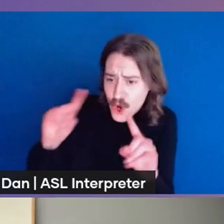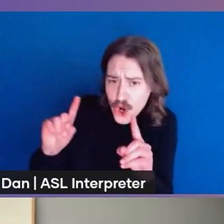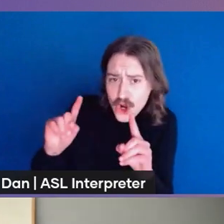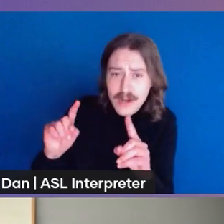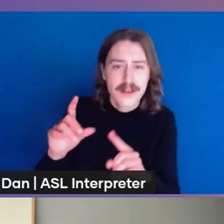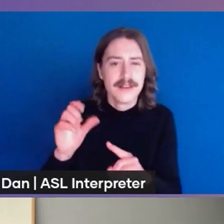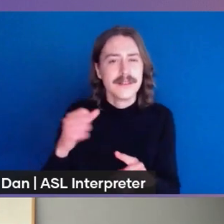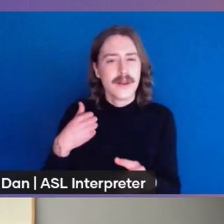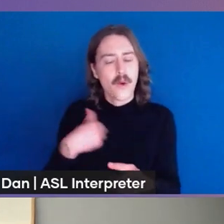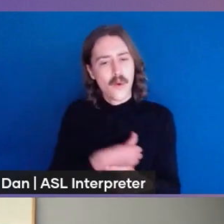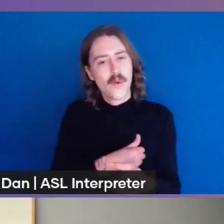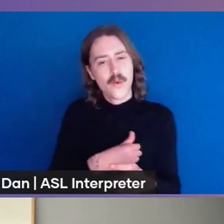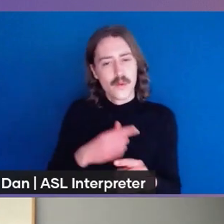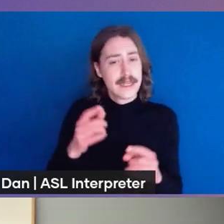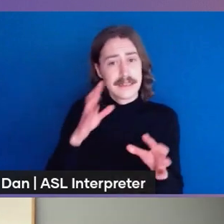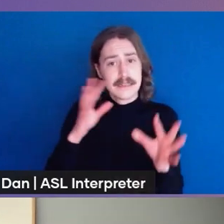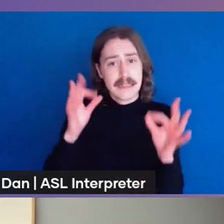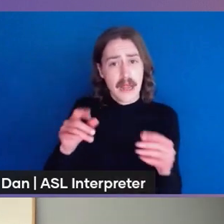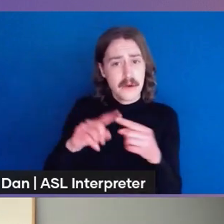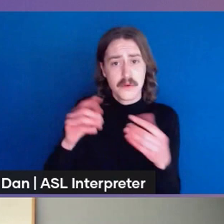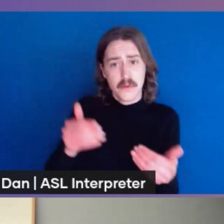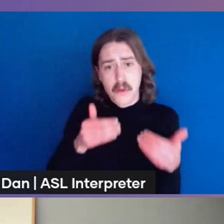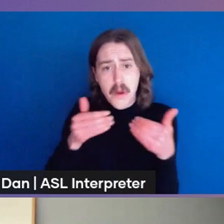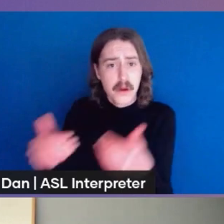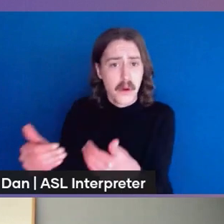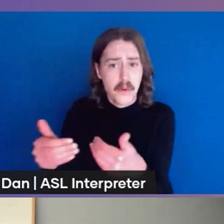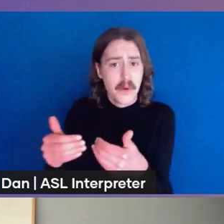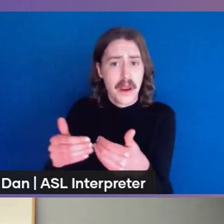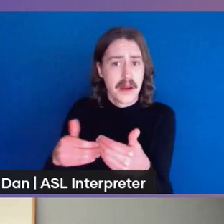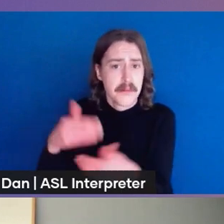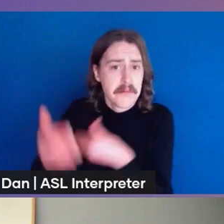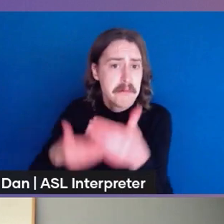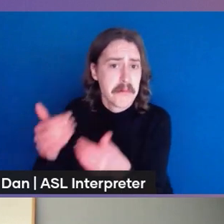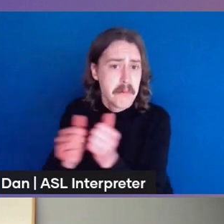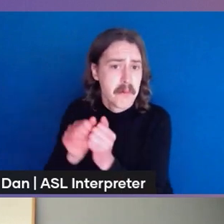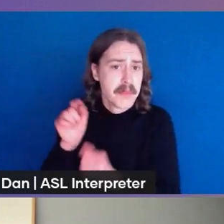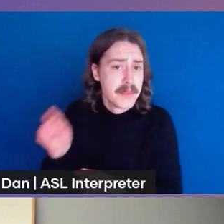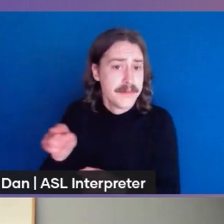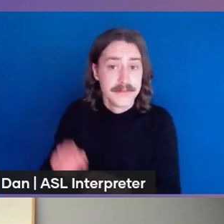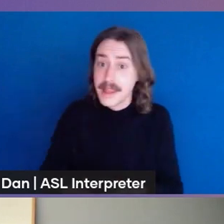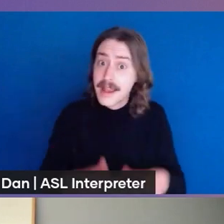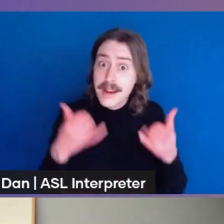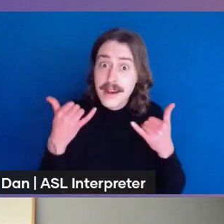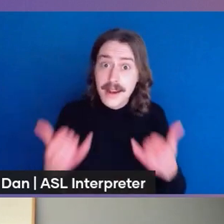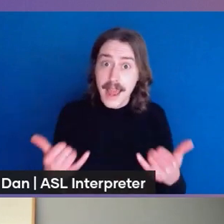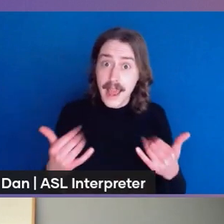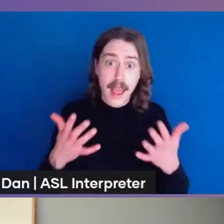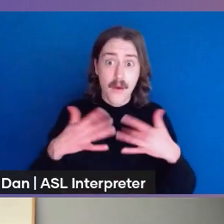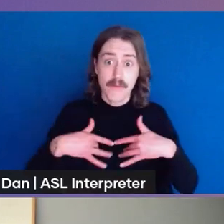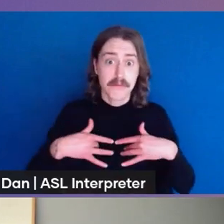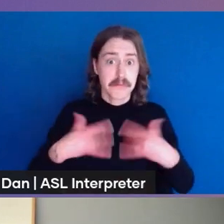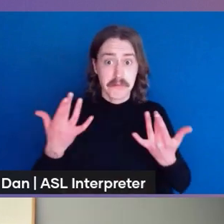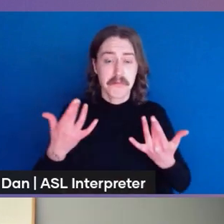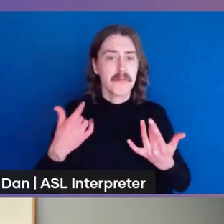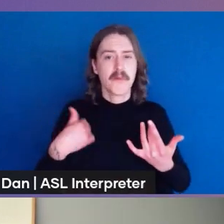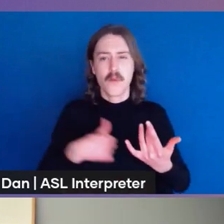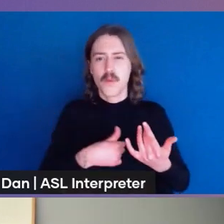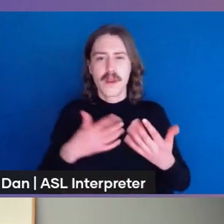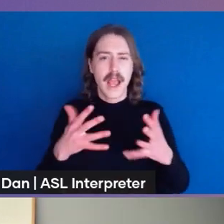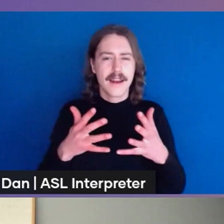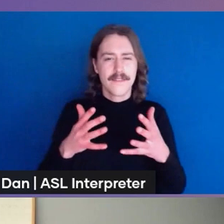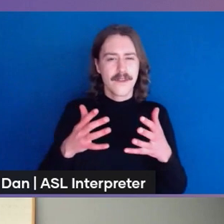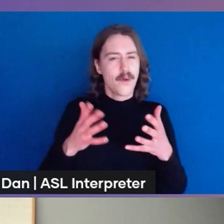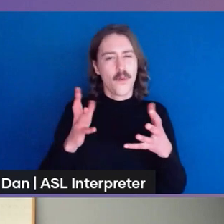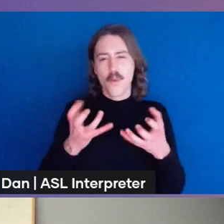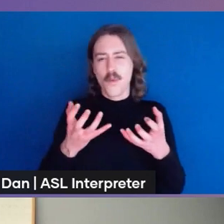with this. And we're now at a point where we kind of want to follow the well-worn path. You know,